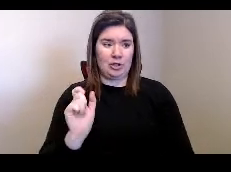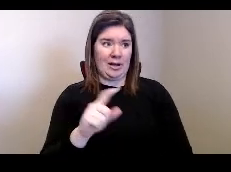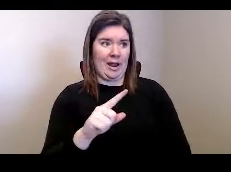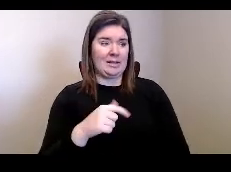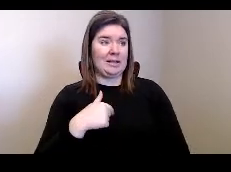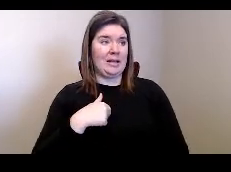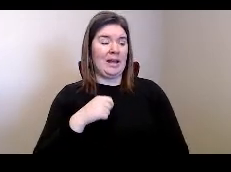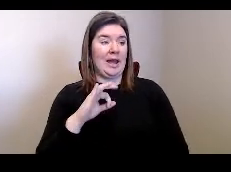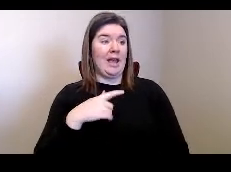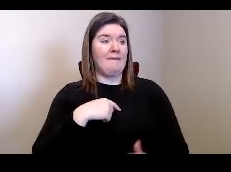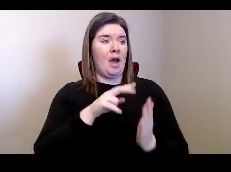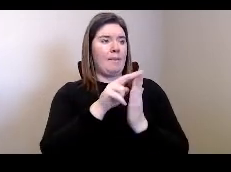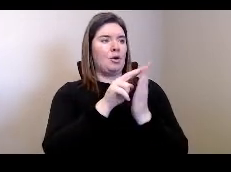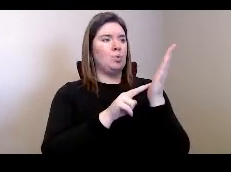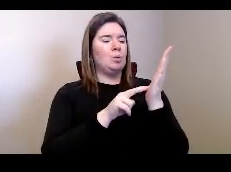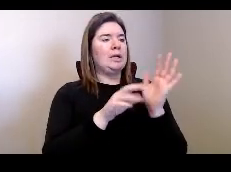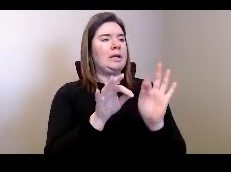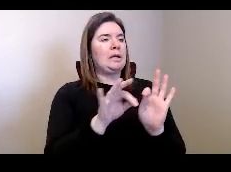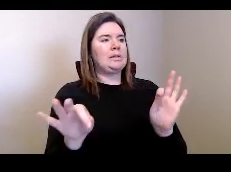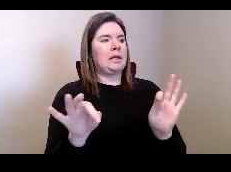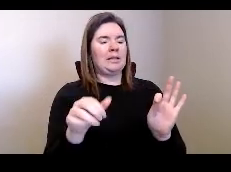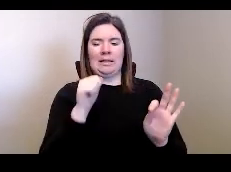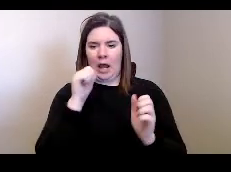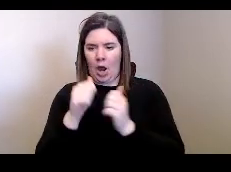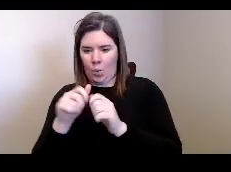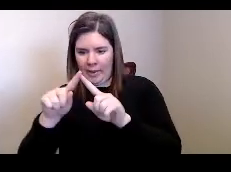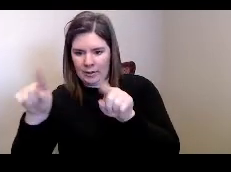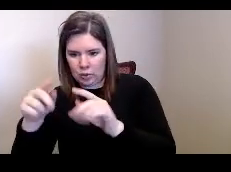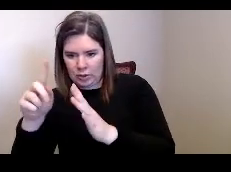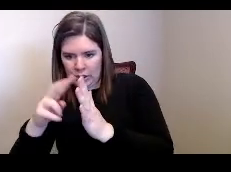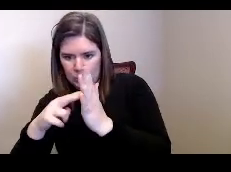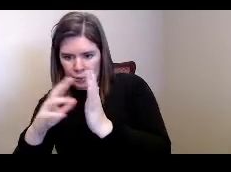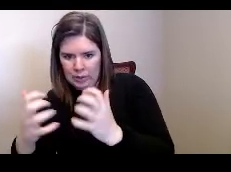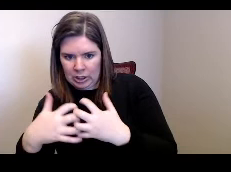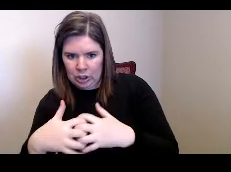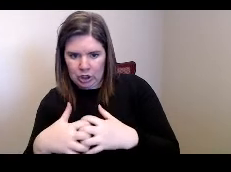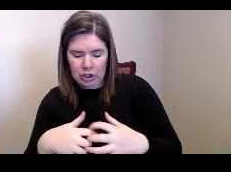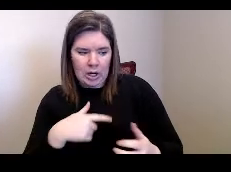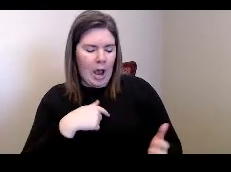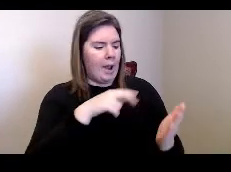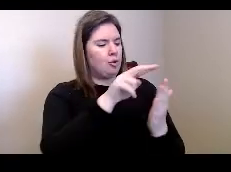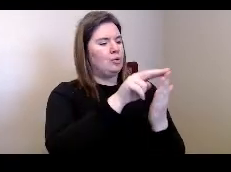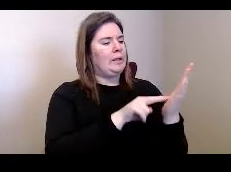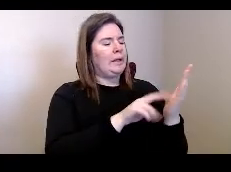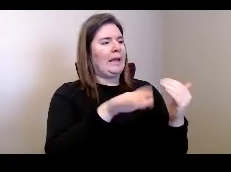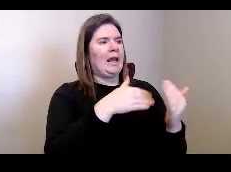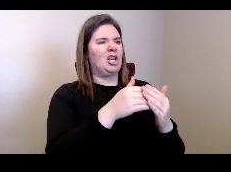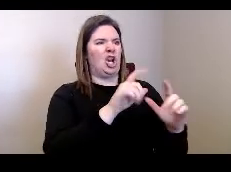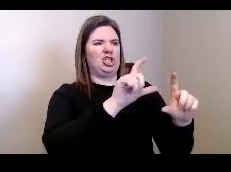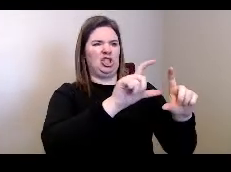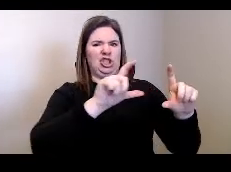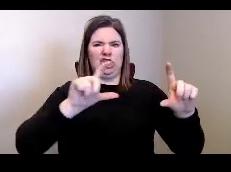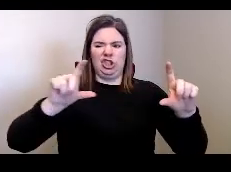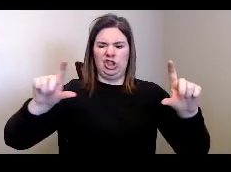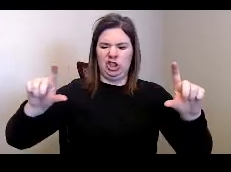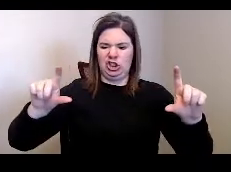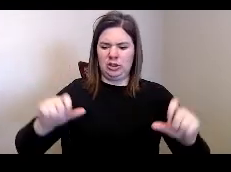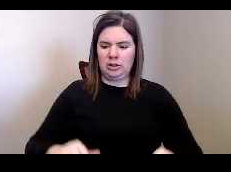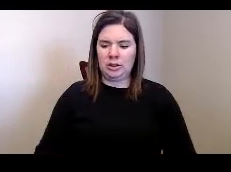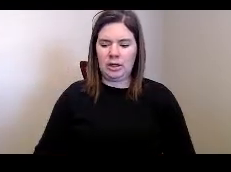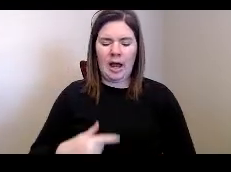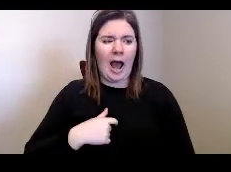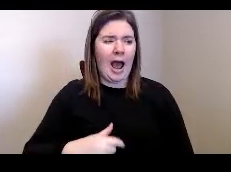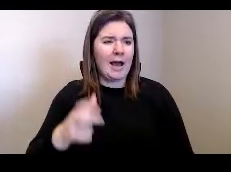a sentence, not with a screen reader, and the sentence is all caps, and I think this is a comparison, I've heard that it is hard